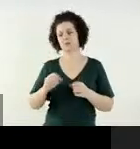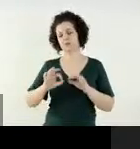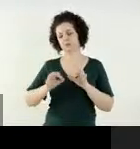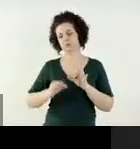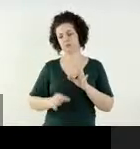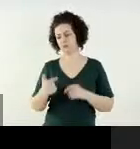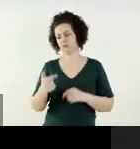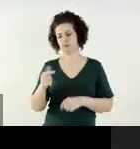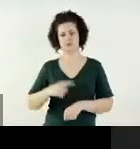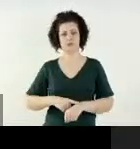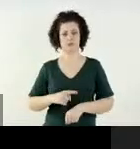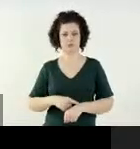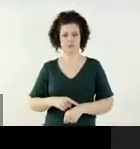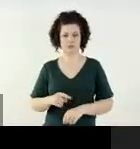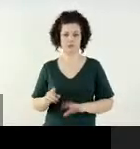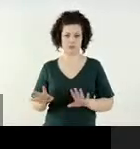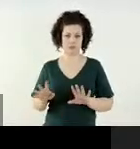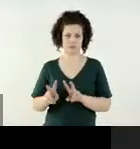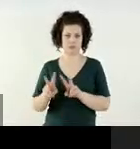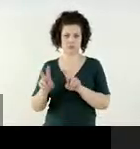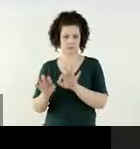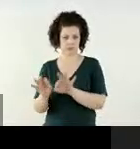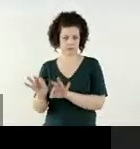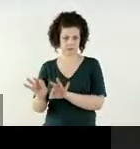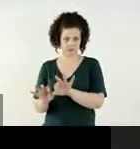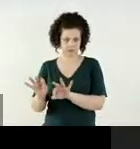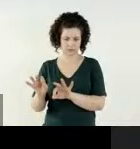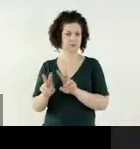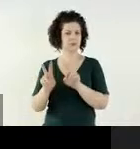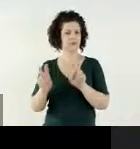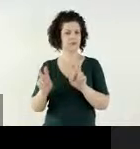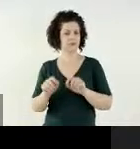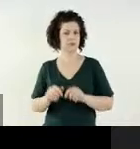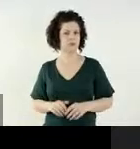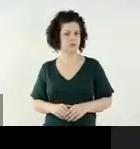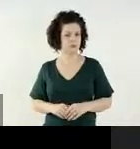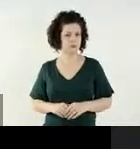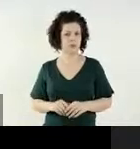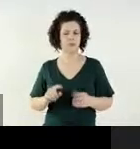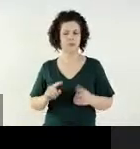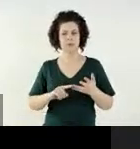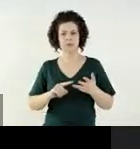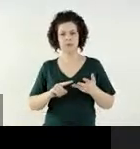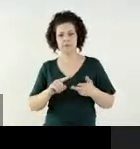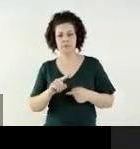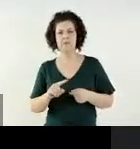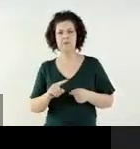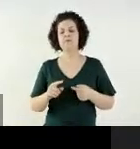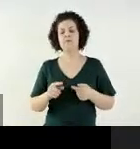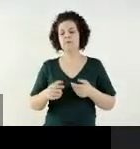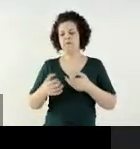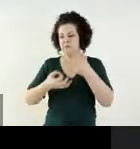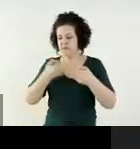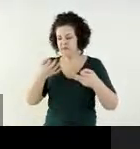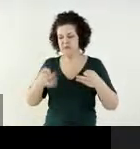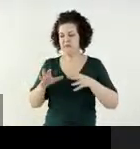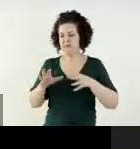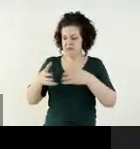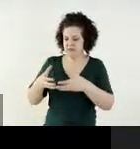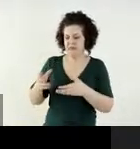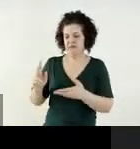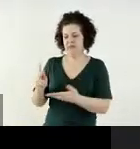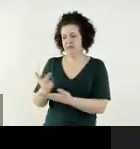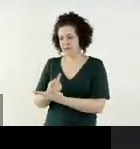the arguable failings of these profoundly essentialist communities and my own place inside of all of